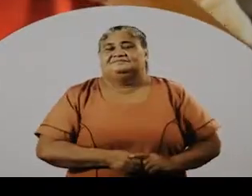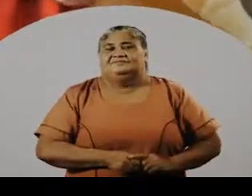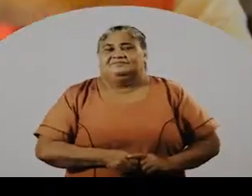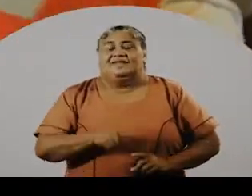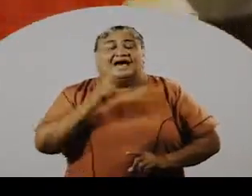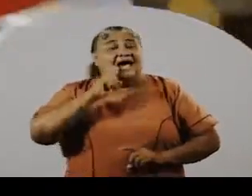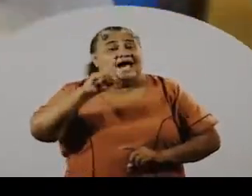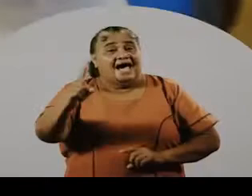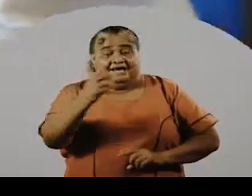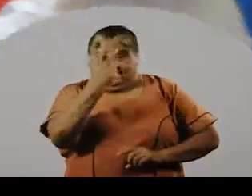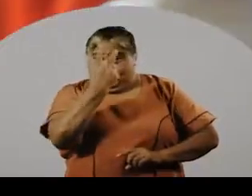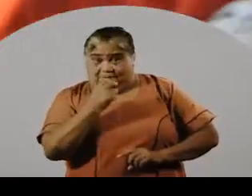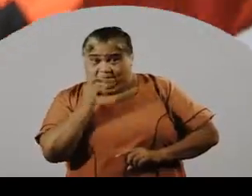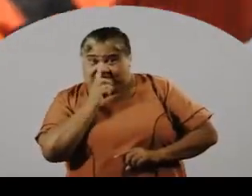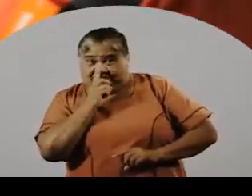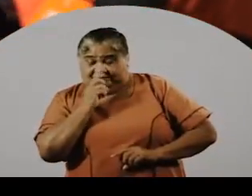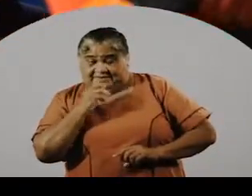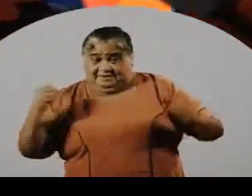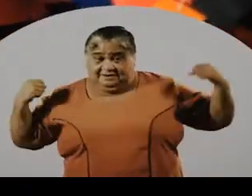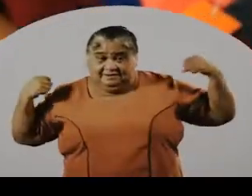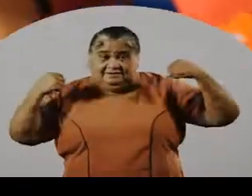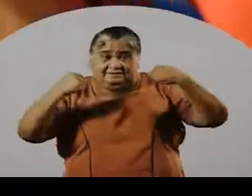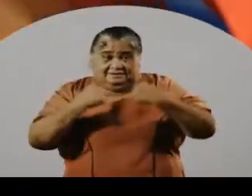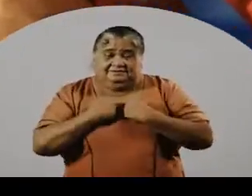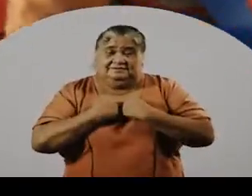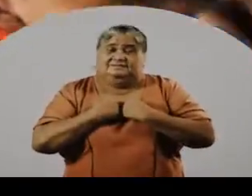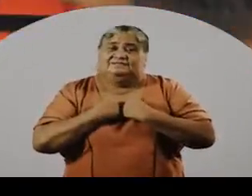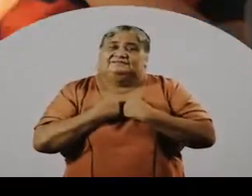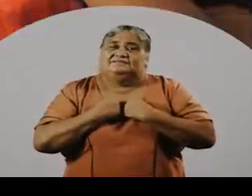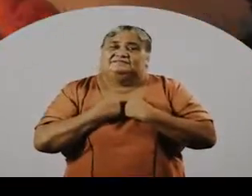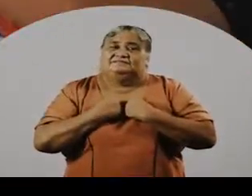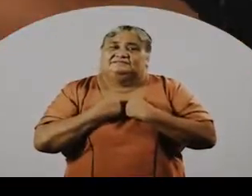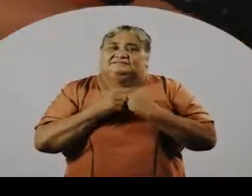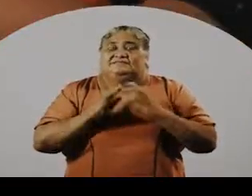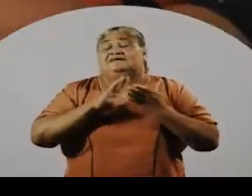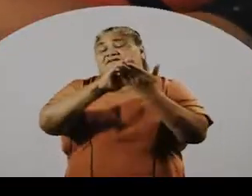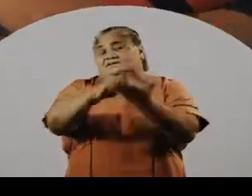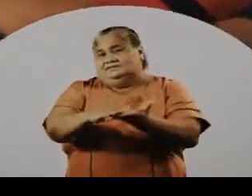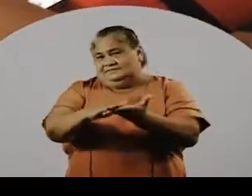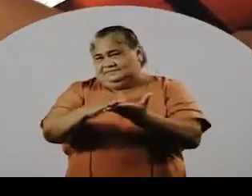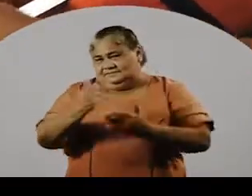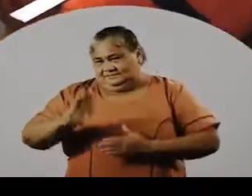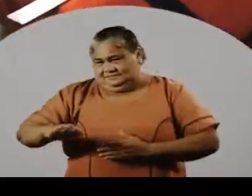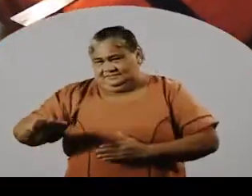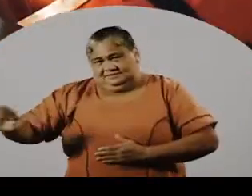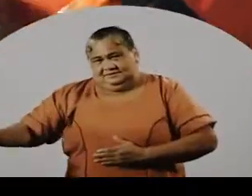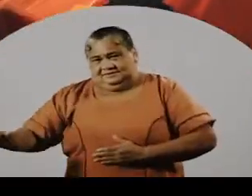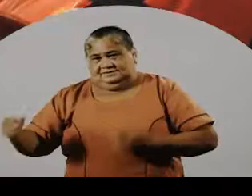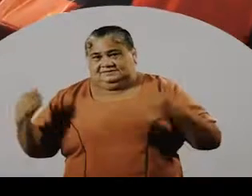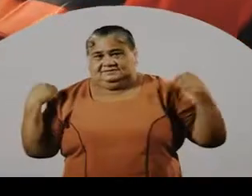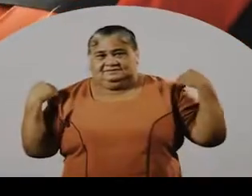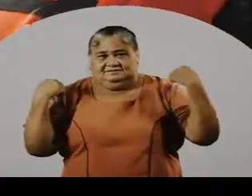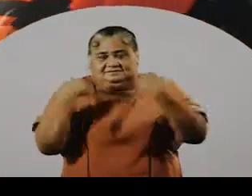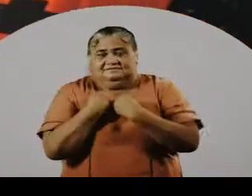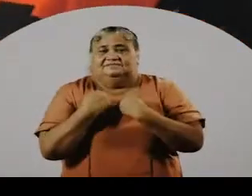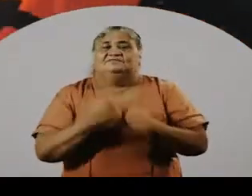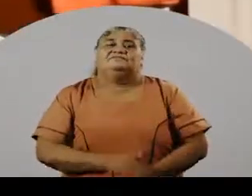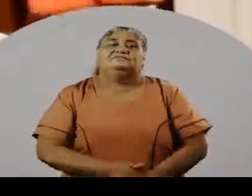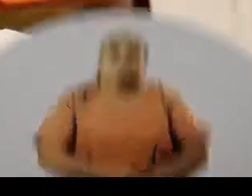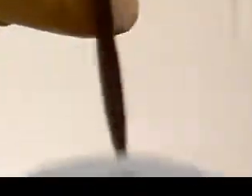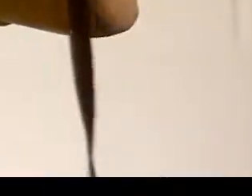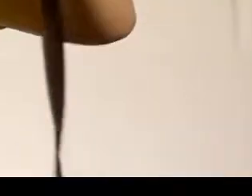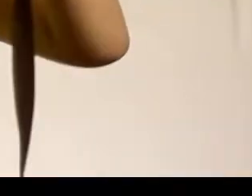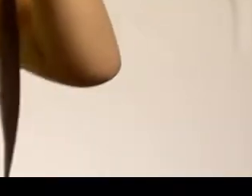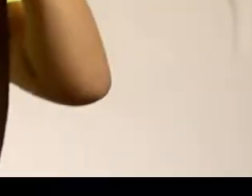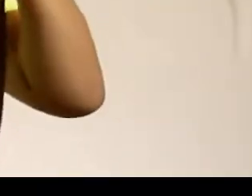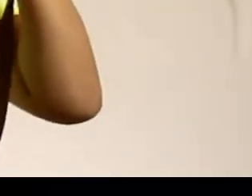faa fosei. E faa utua ina tangata maatu tua ina ia faa maulu mua mua la to ofu faa ola o na faa toa. Te so soani ei lea, ili faa mulu